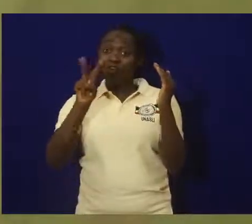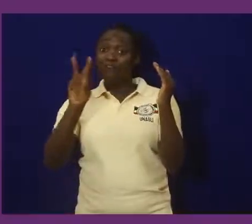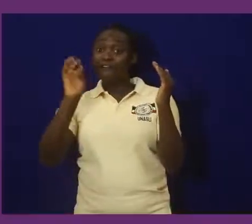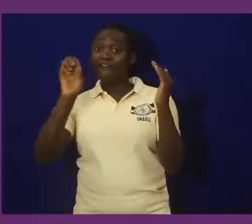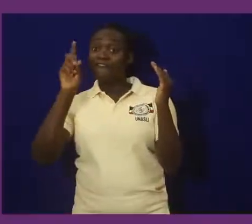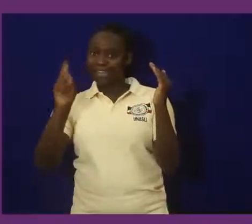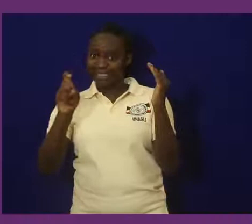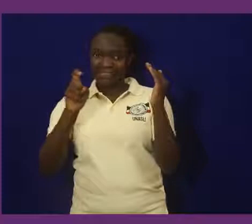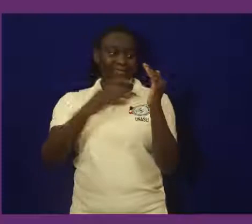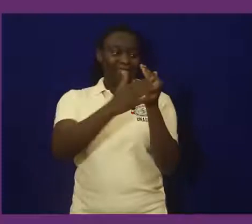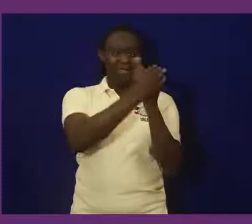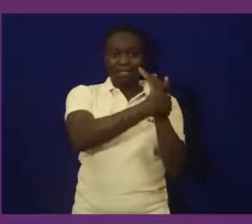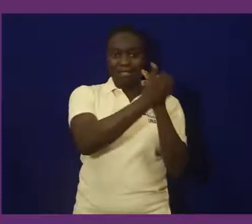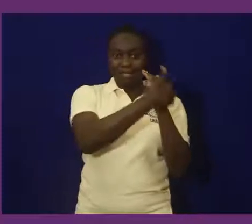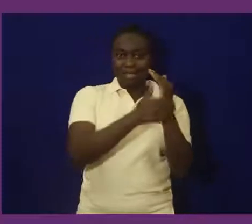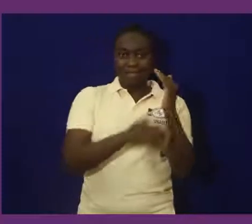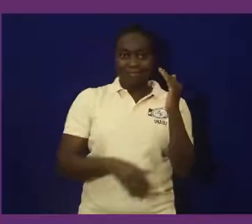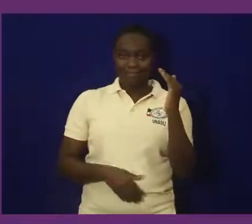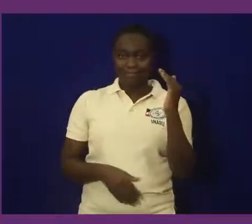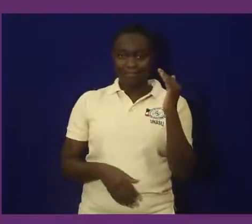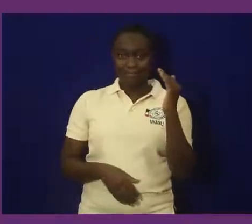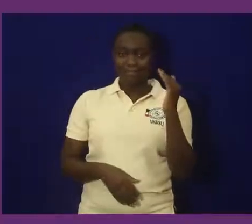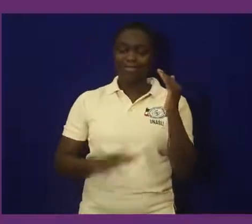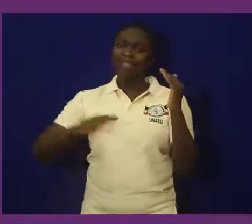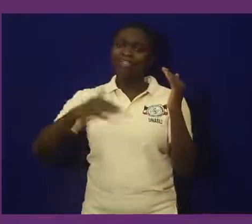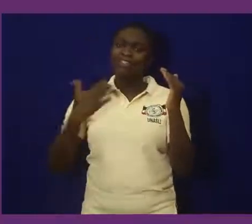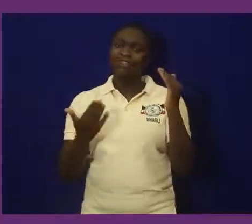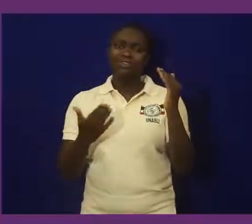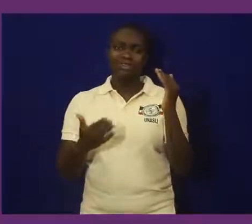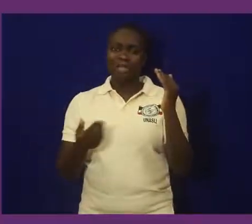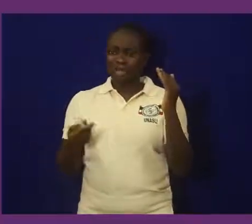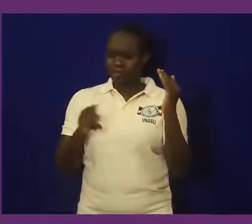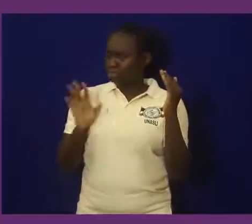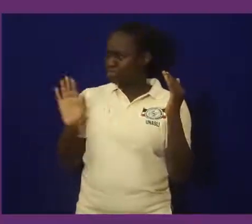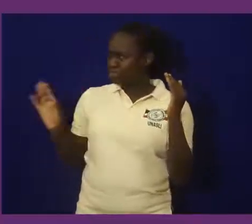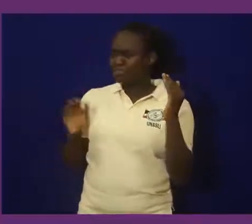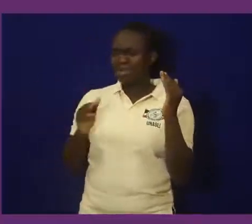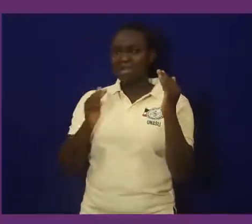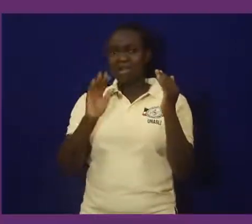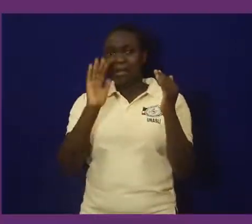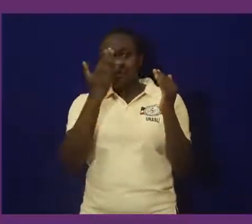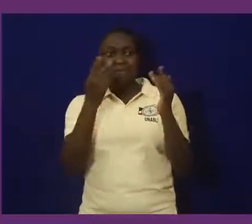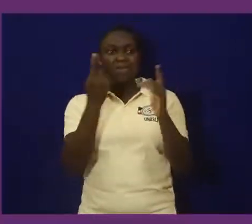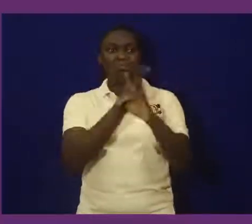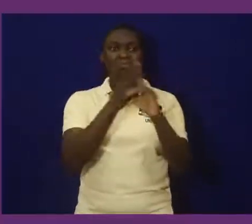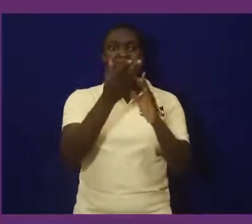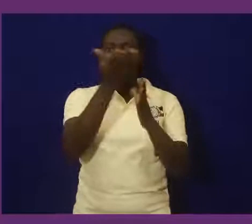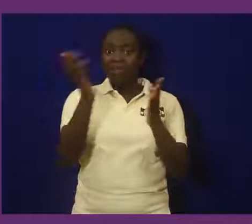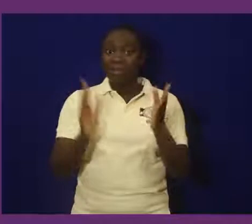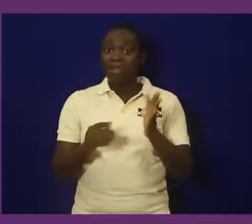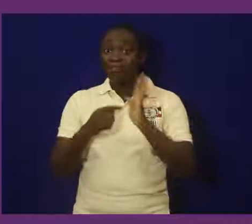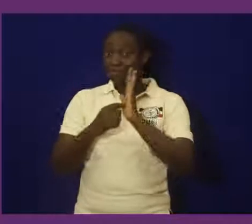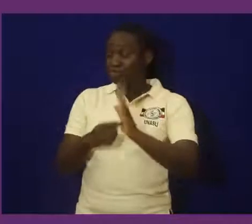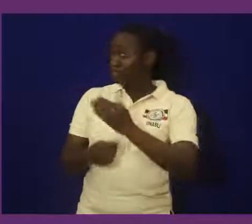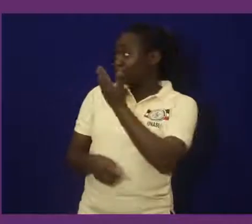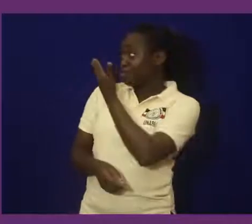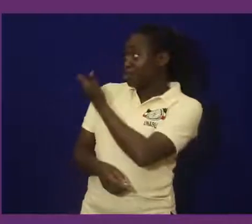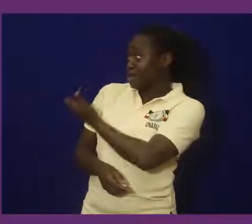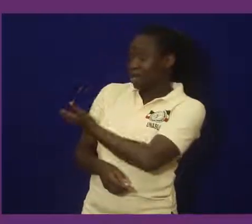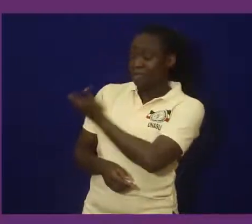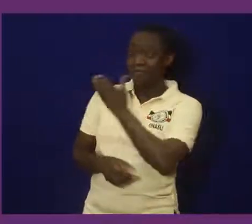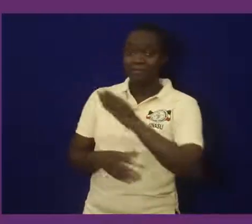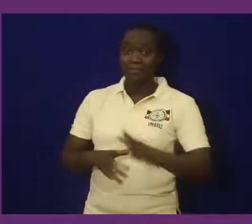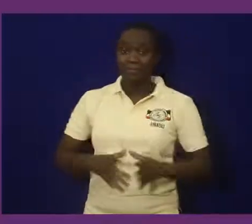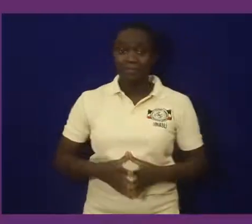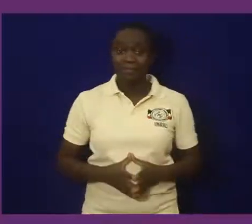So, my spoon and the different mirrors are shown on the